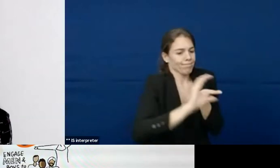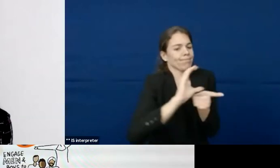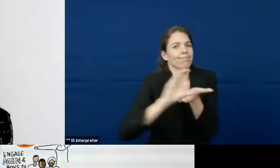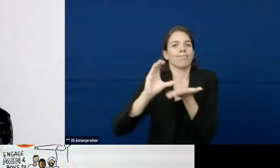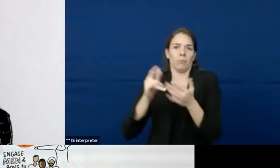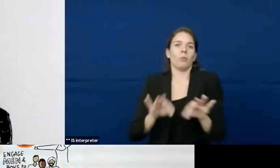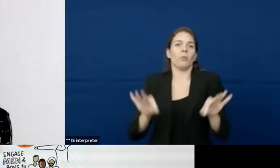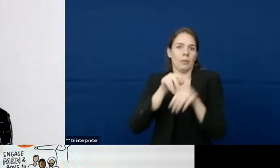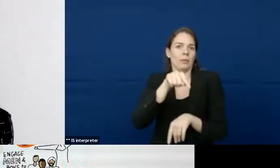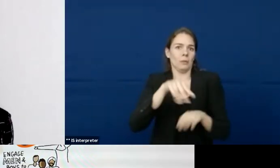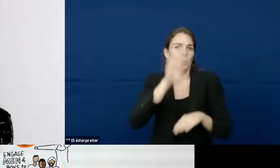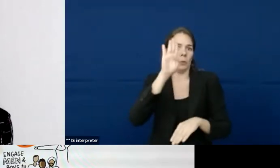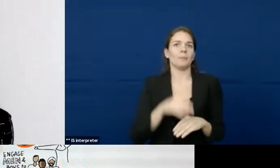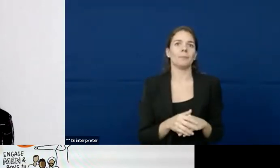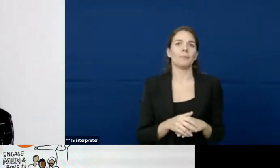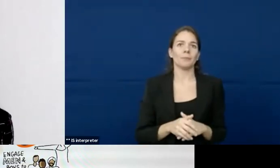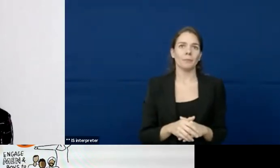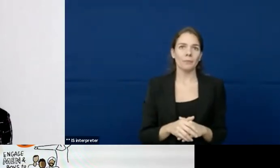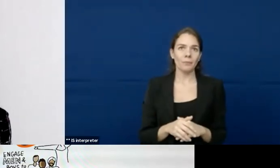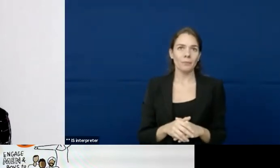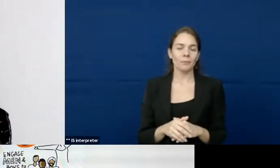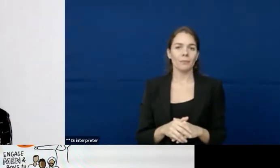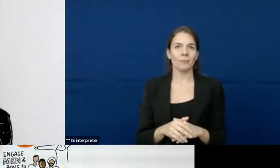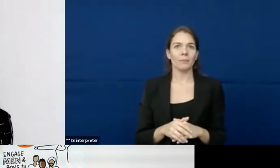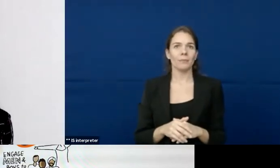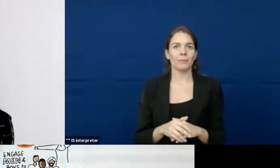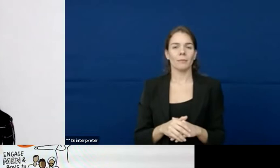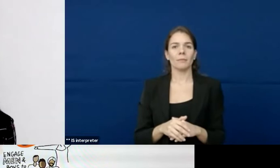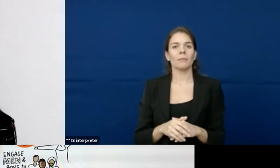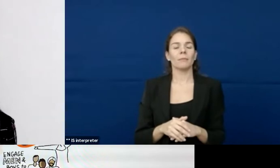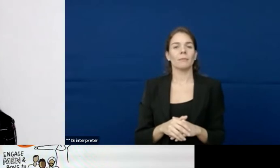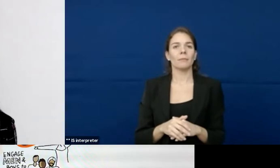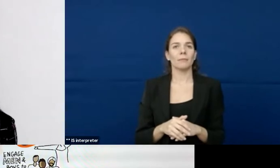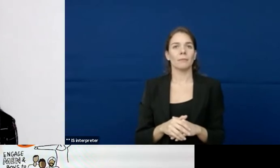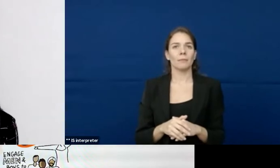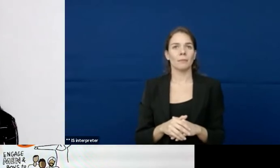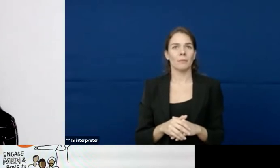need political will and leadership to drive the change that we want to see around the world.